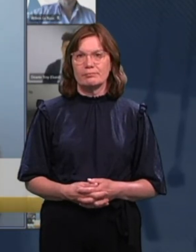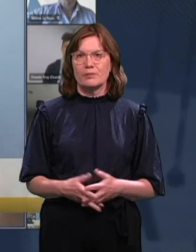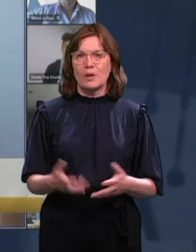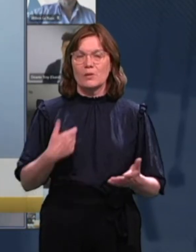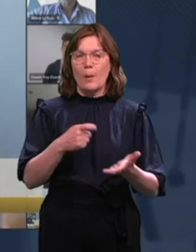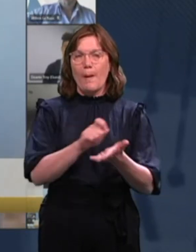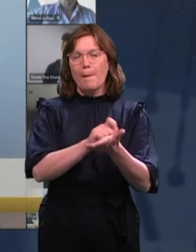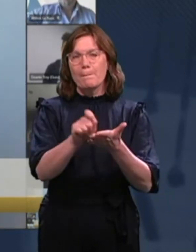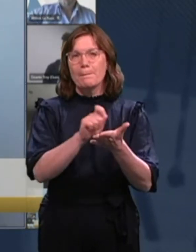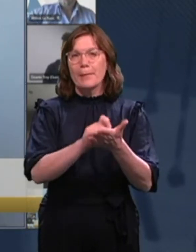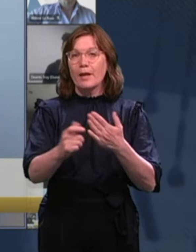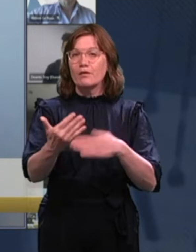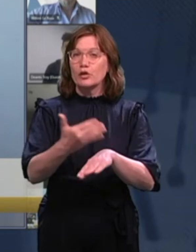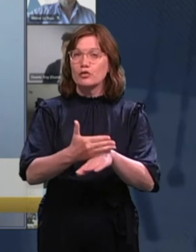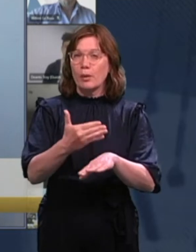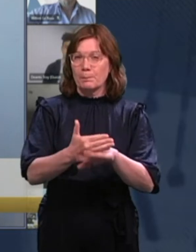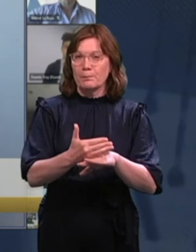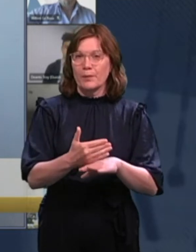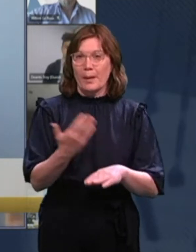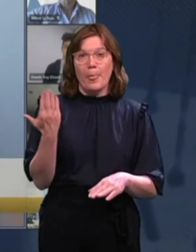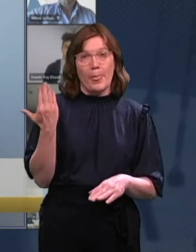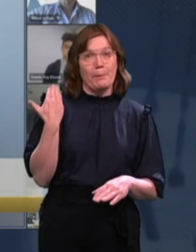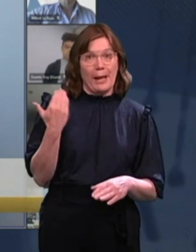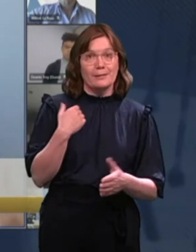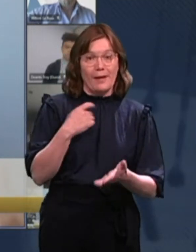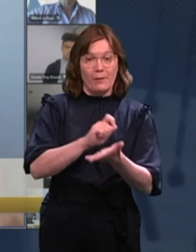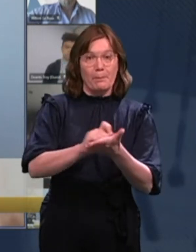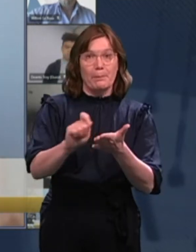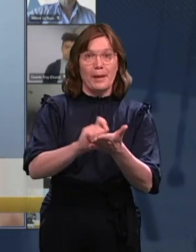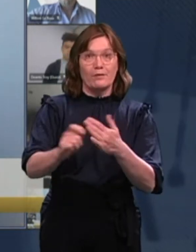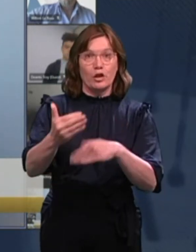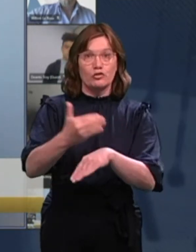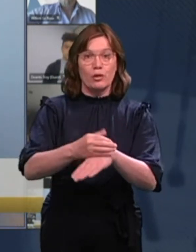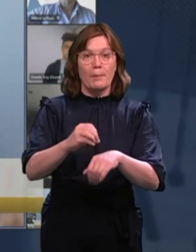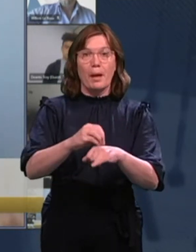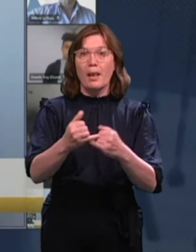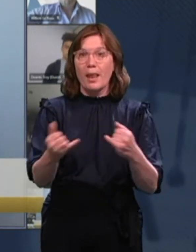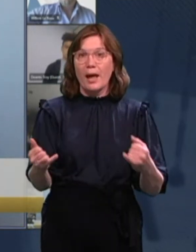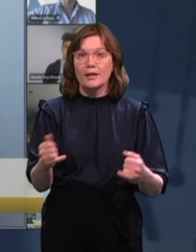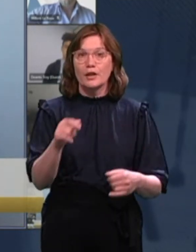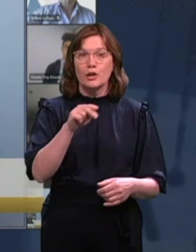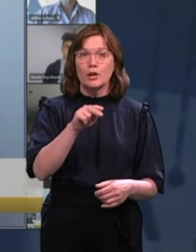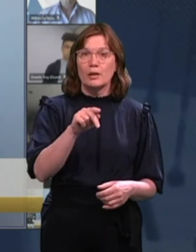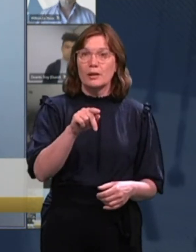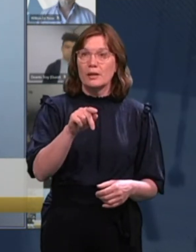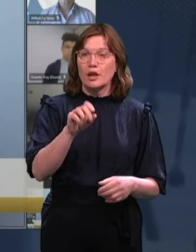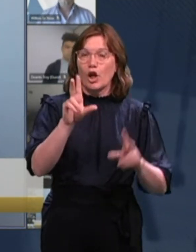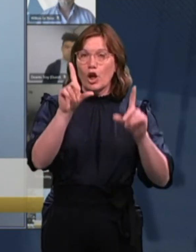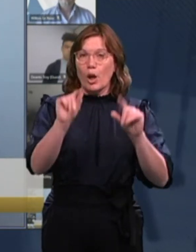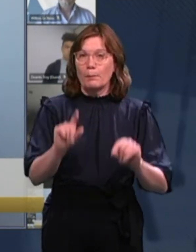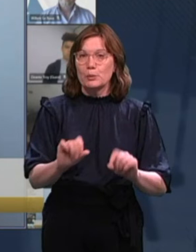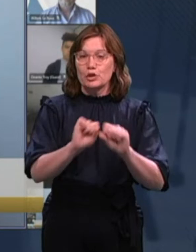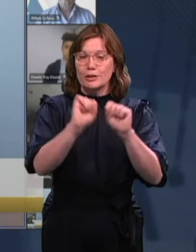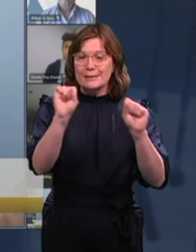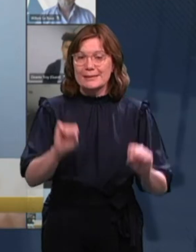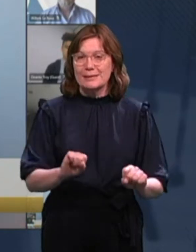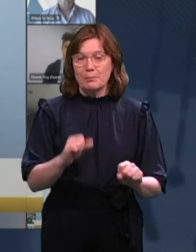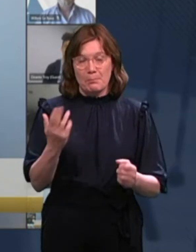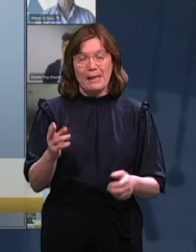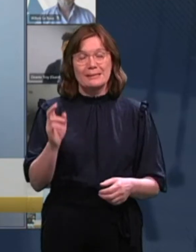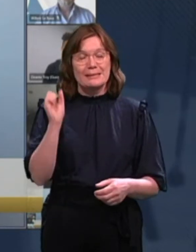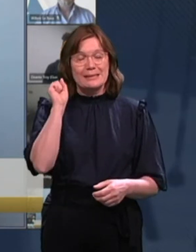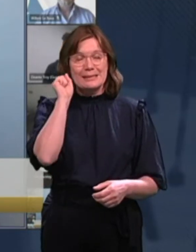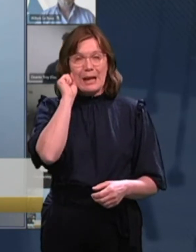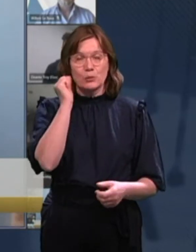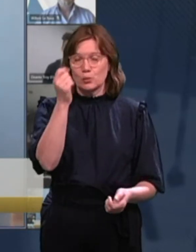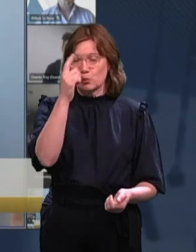jobs. In the past, I have applied for jobs online, and due to computer systems, and I know this is going to sound stupid, some